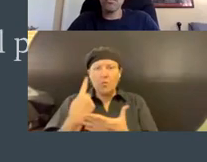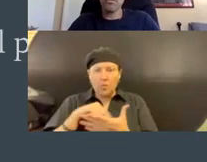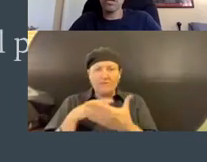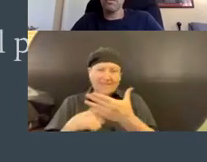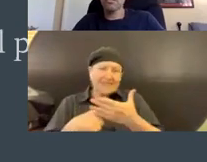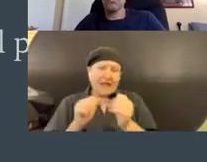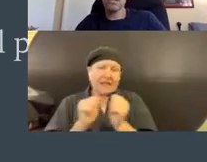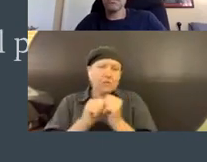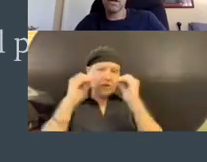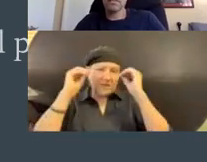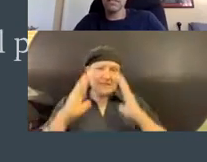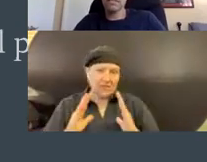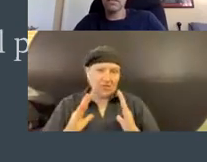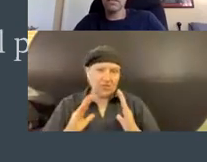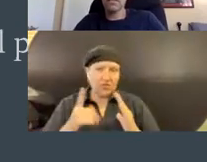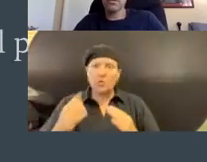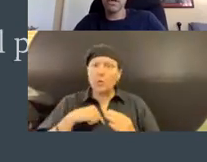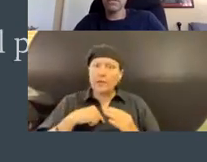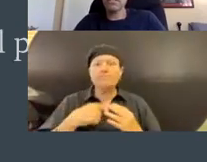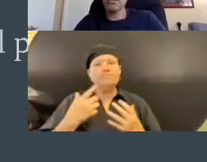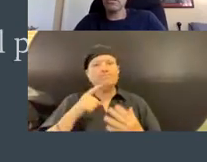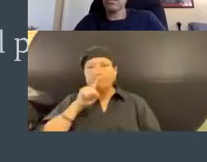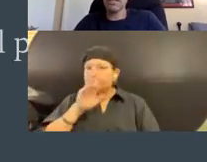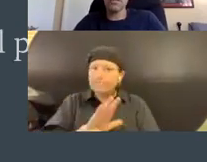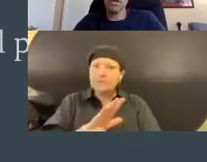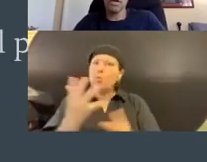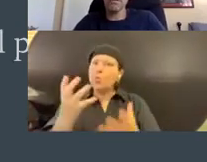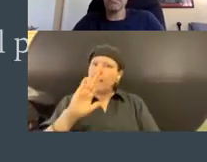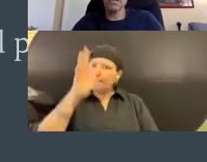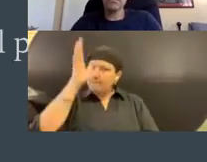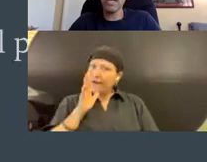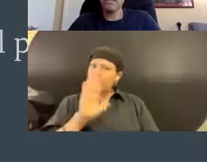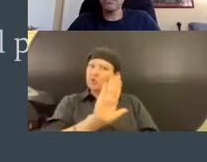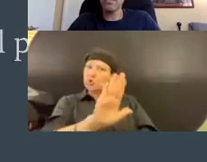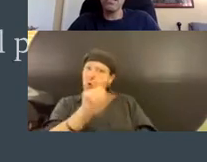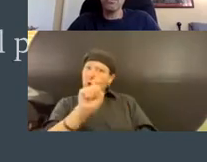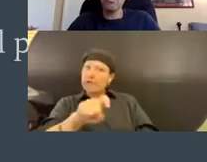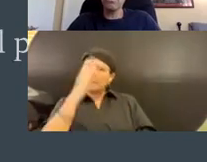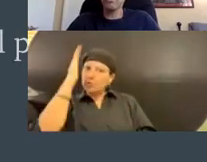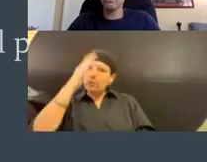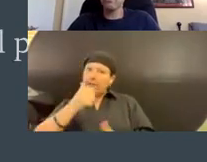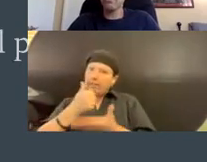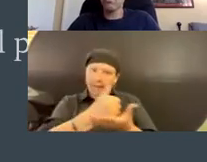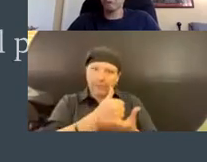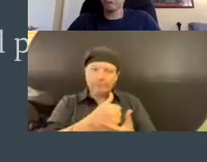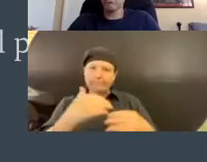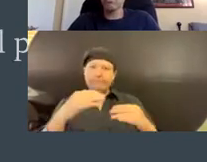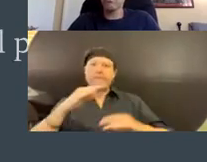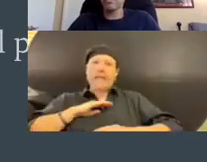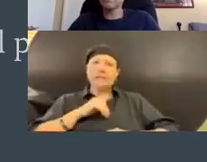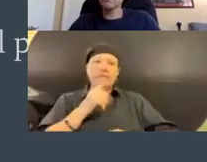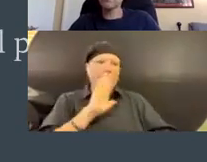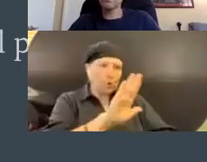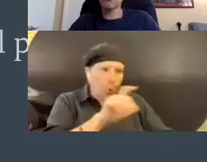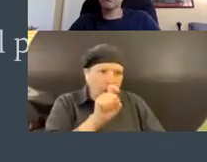is that we're committed to meeting the parents' needs. So as I mentioned earlier with the must do, can do, we want to try to figure out, you know,